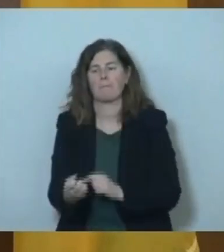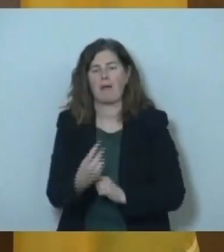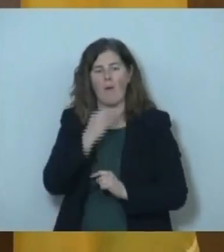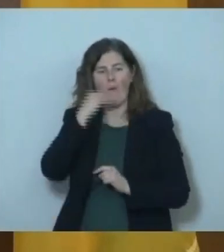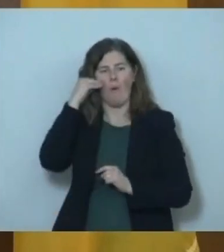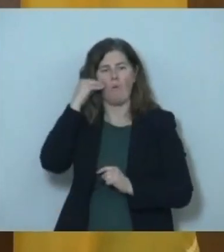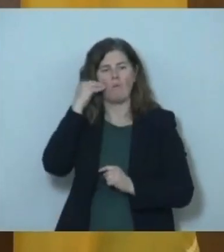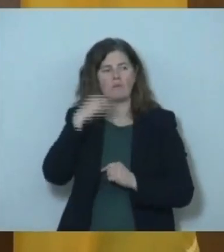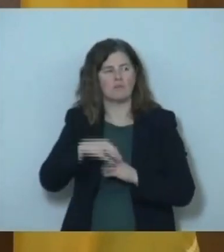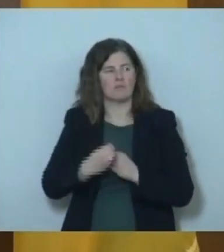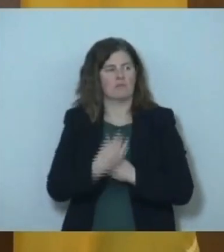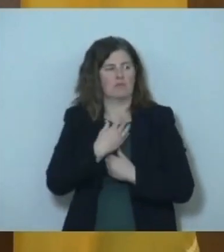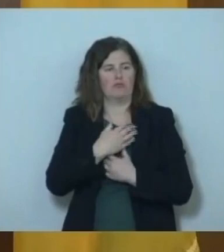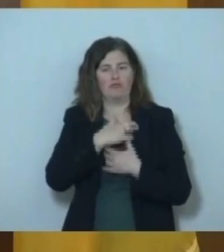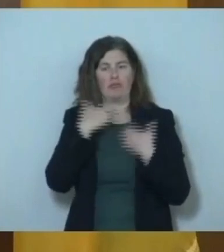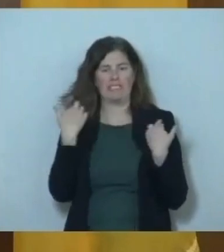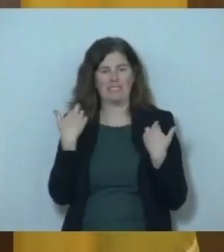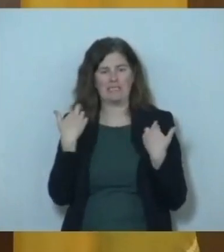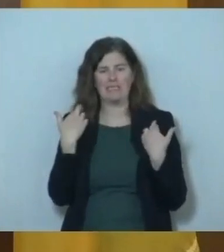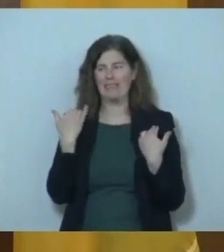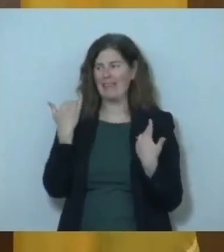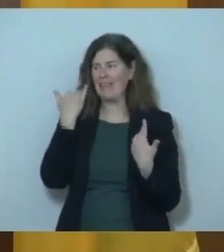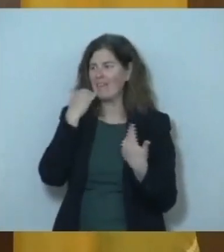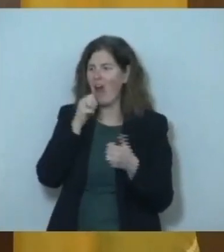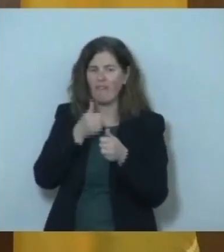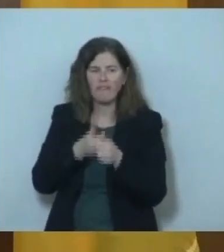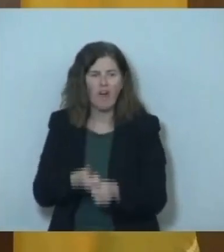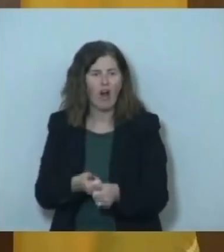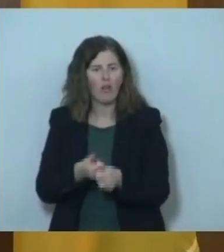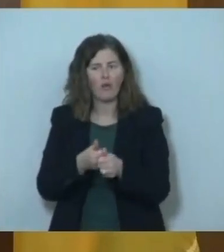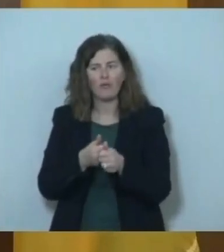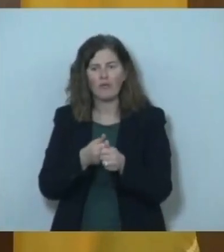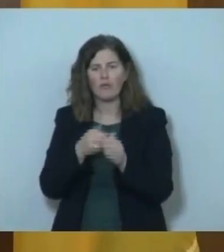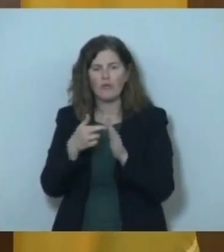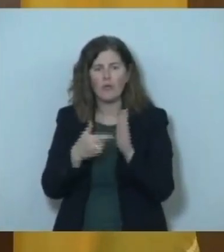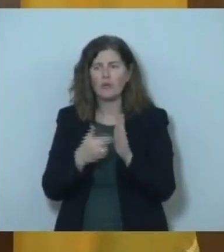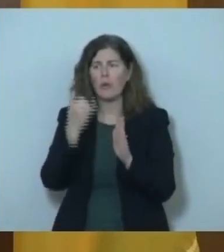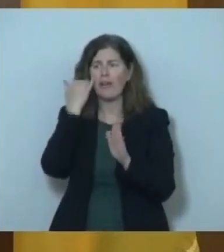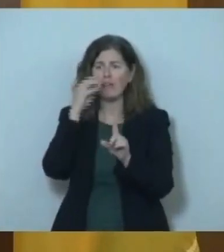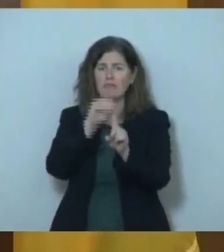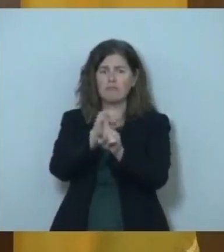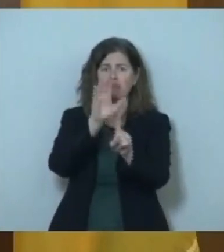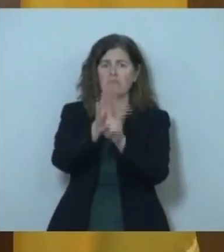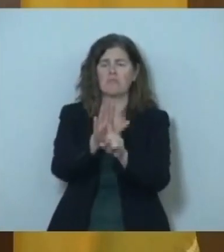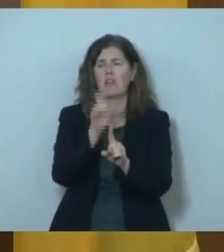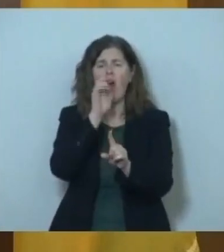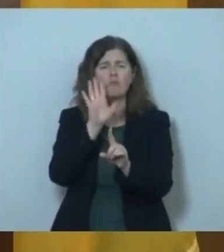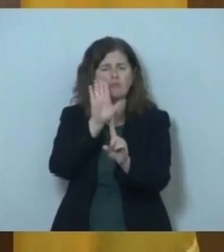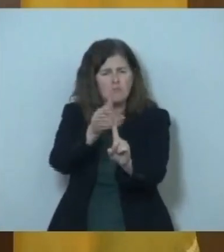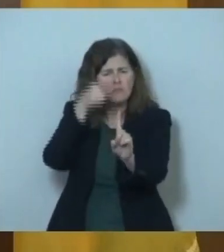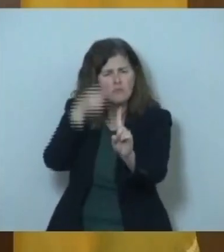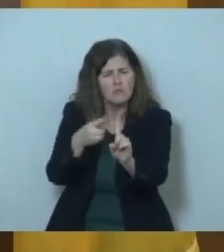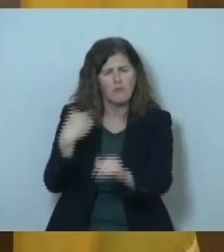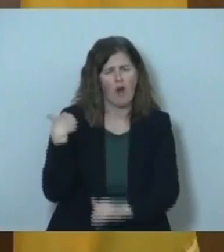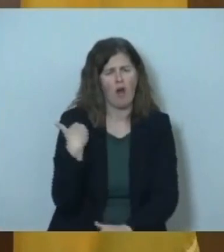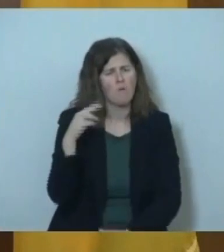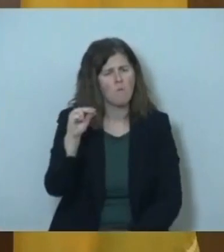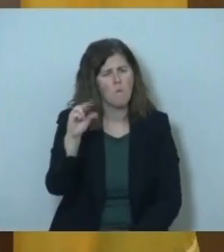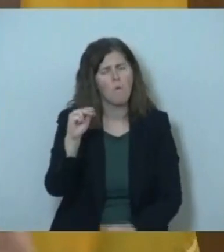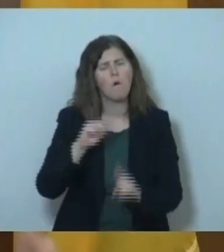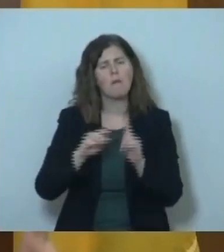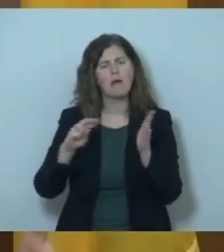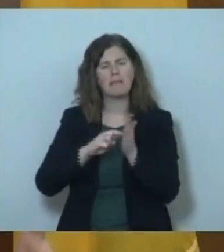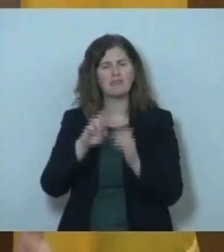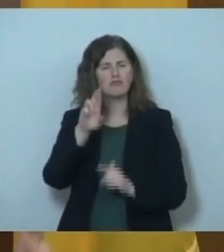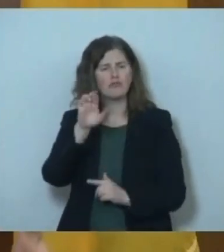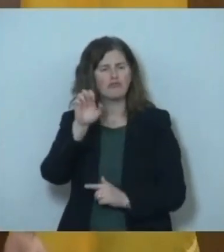practice the right social distancing or got exposure, I mean, this is not about personal fault, just it means that the risk